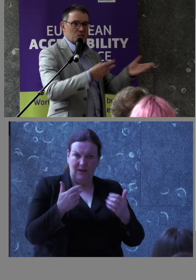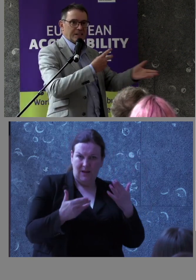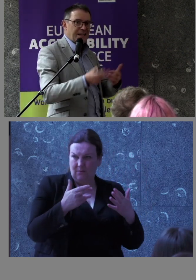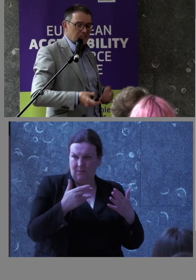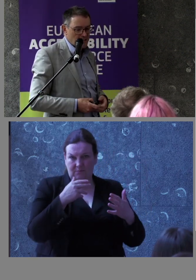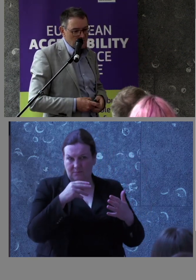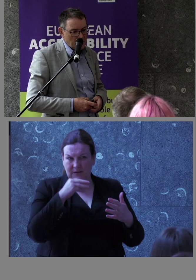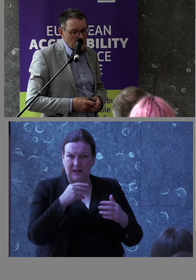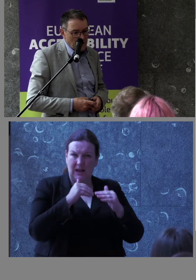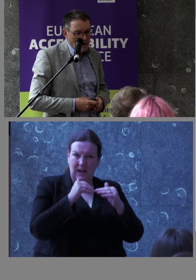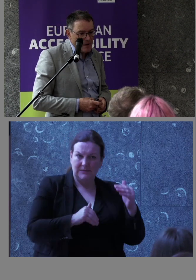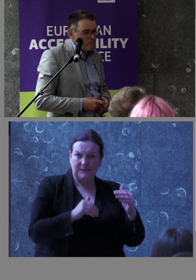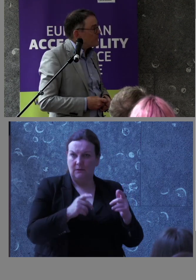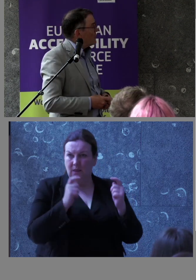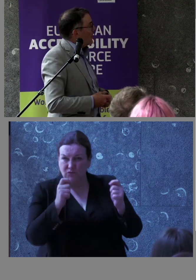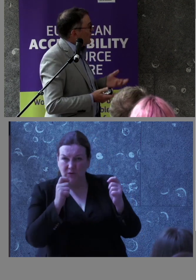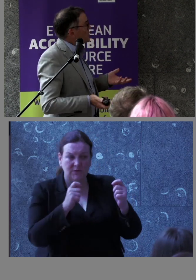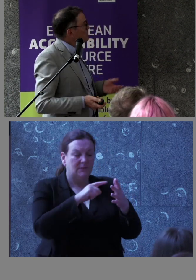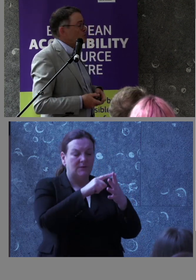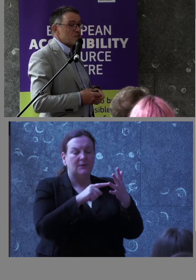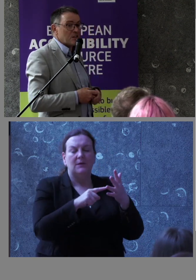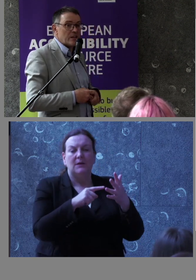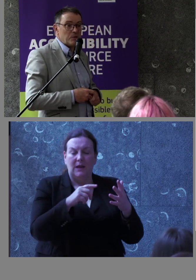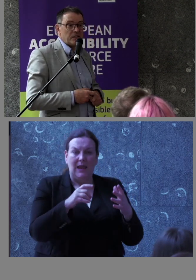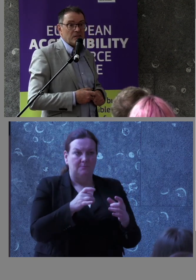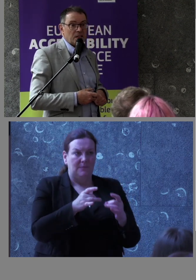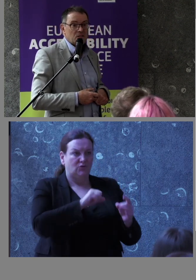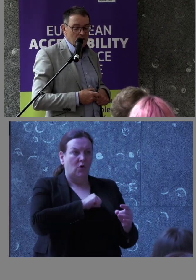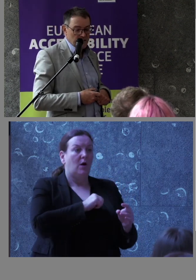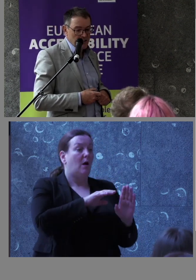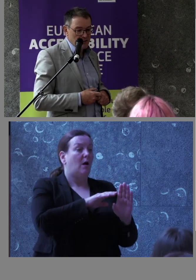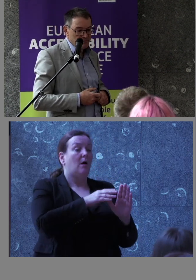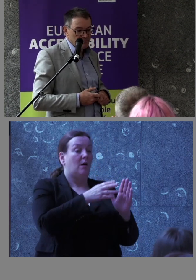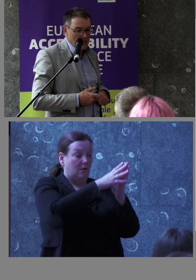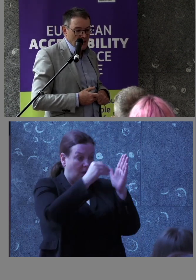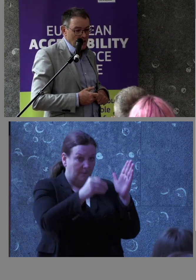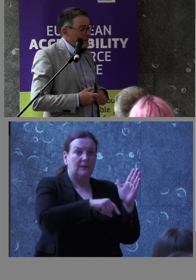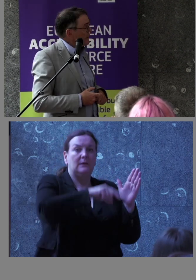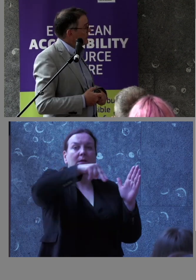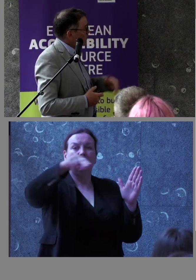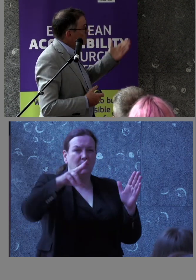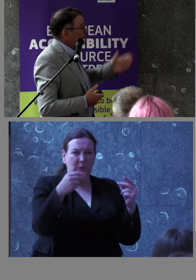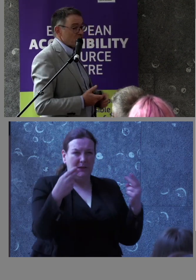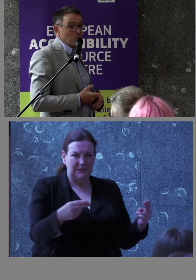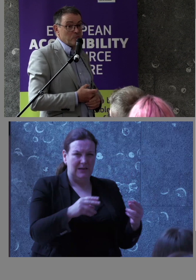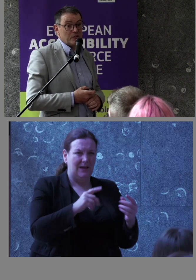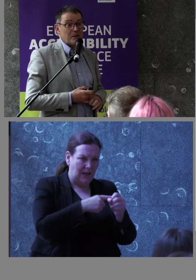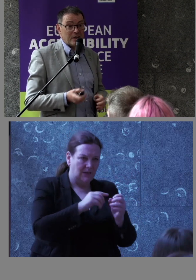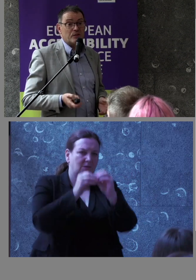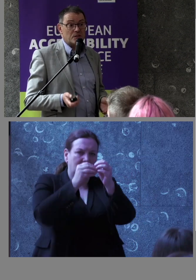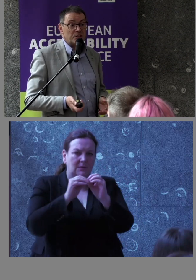our systems up to date? Are they giving you what you need? Have we any shortcomings in our systems? And promoting that